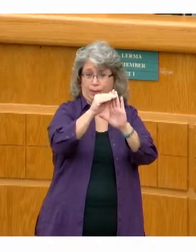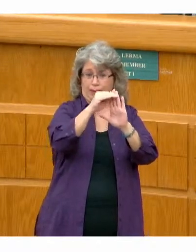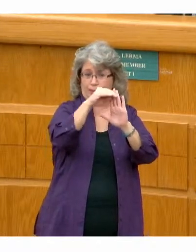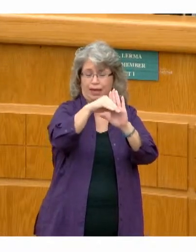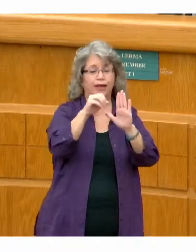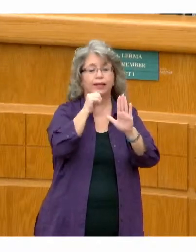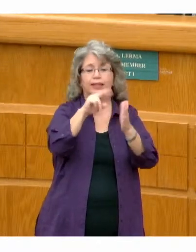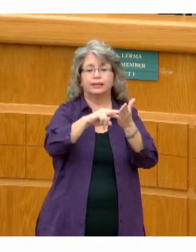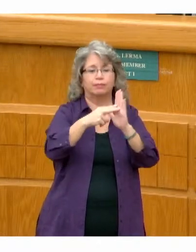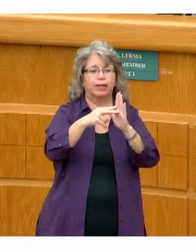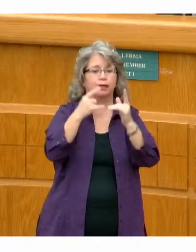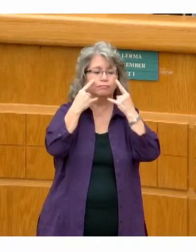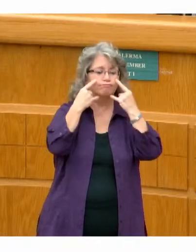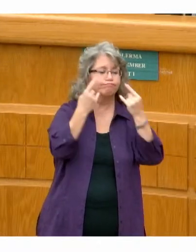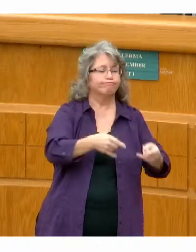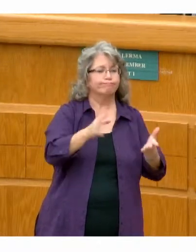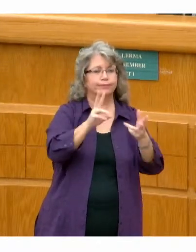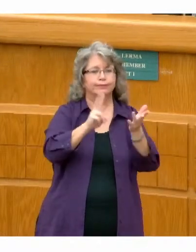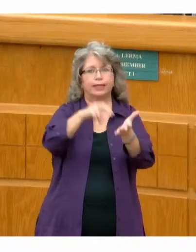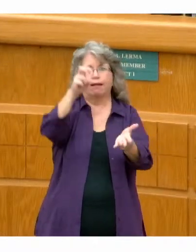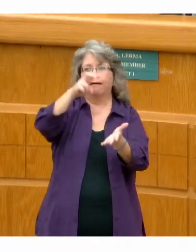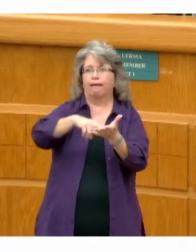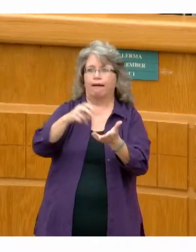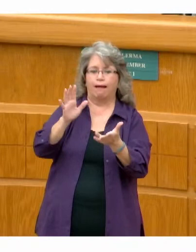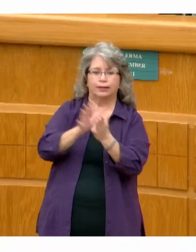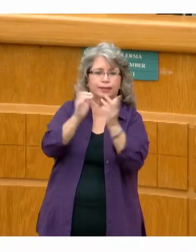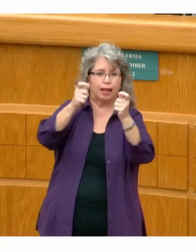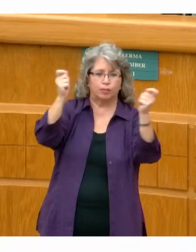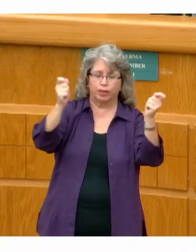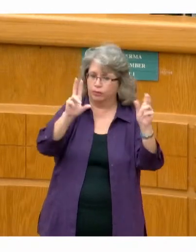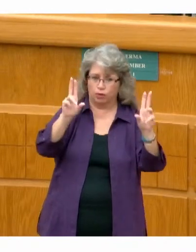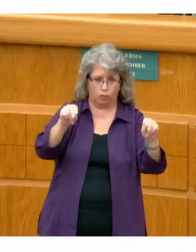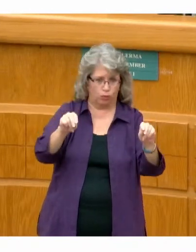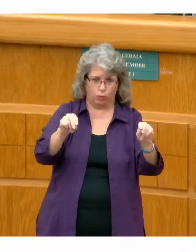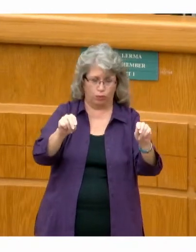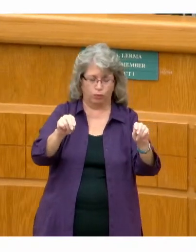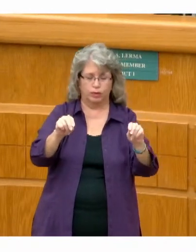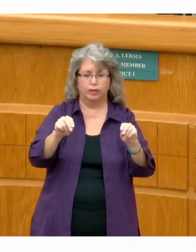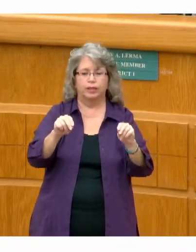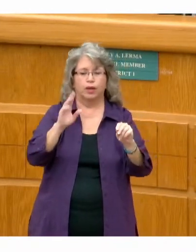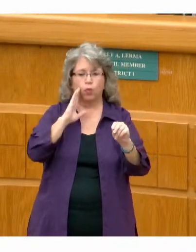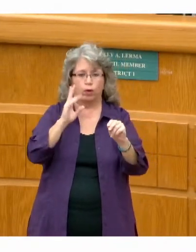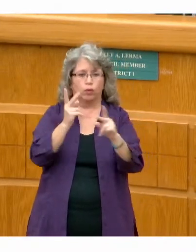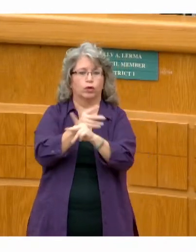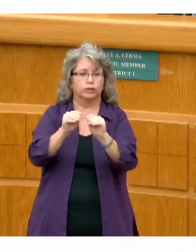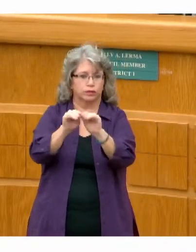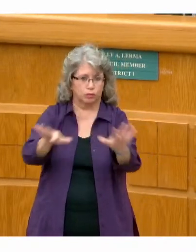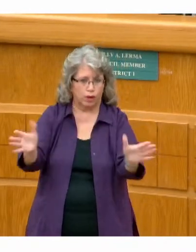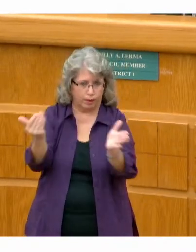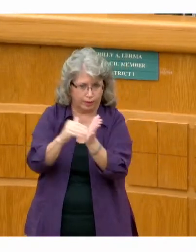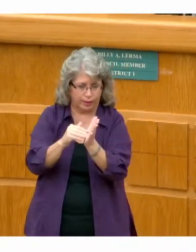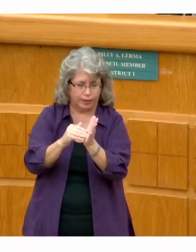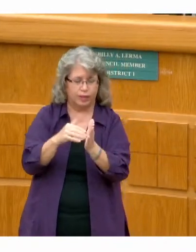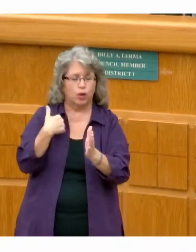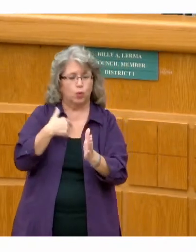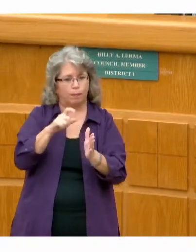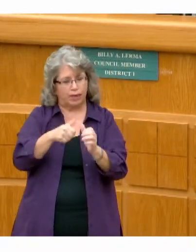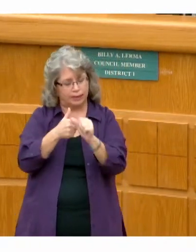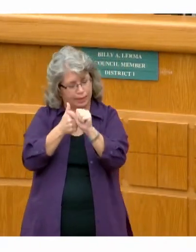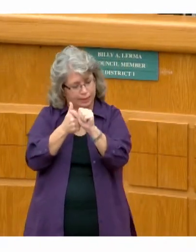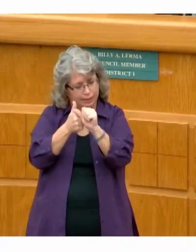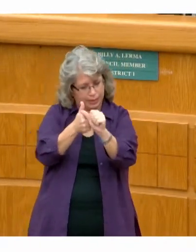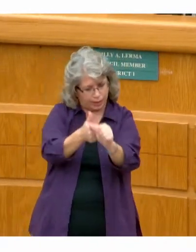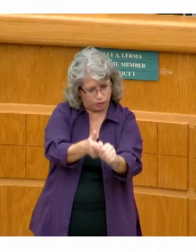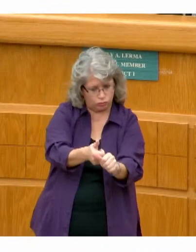is over, because if we did that, the peak wouldn't be over. So we have to keep doing these things to stop the transmission, slow down